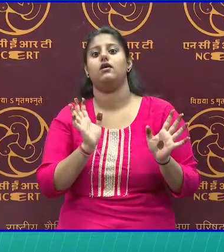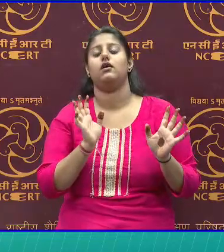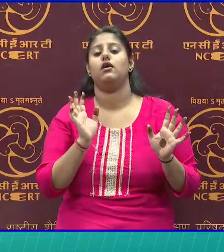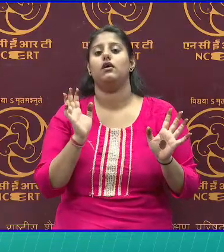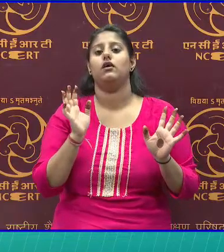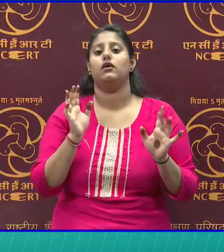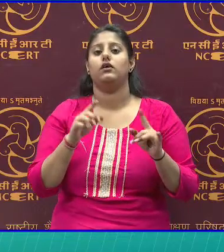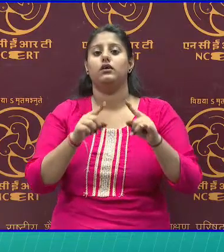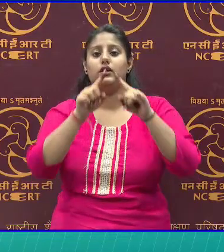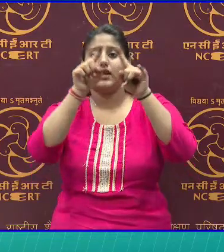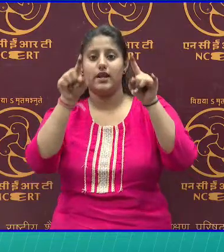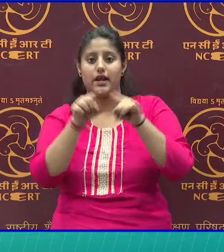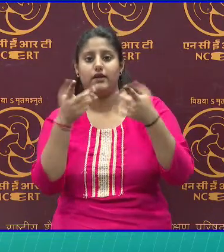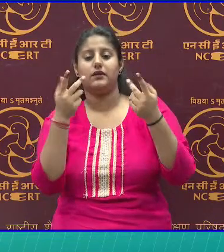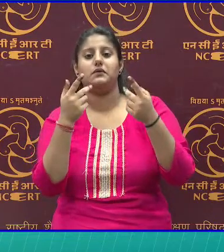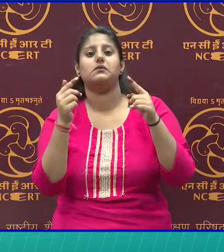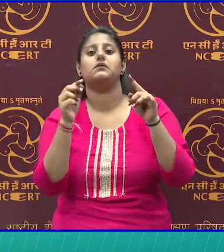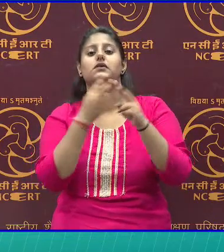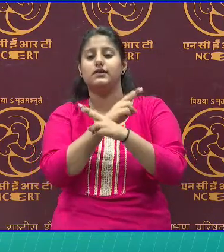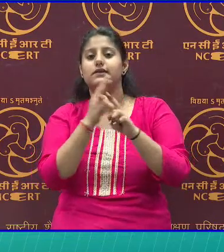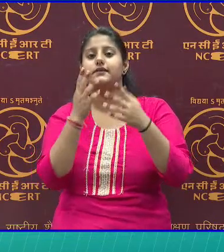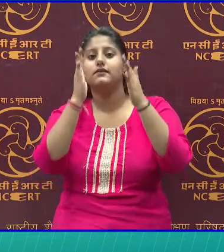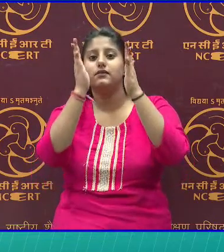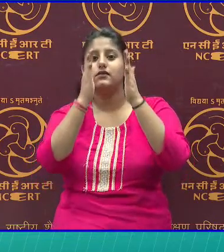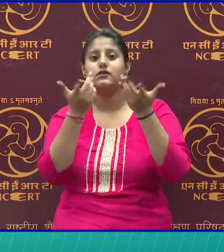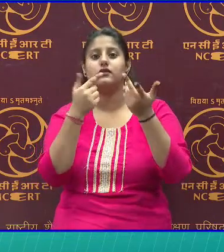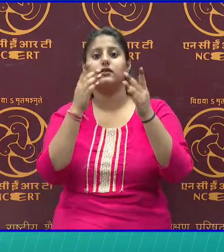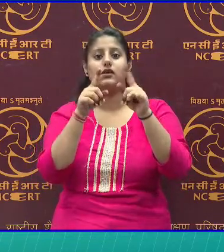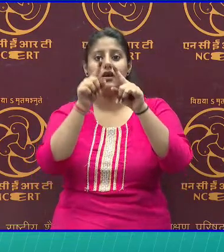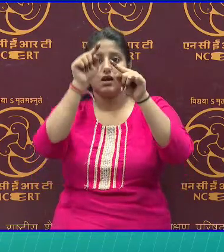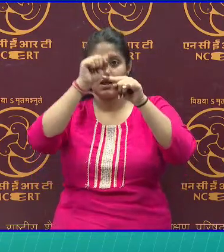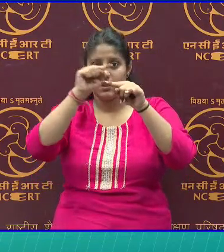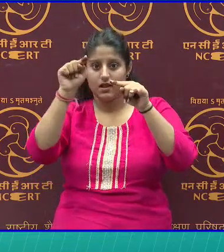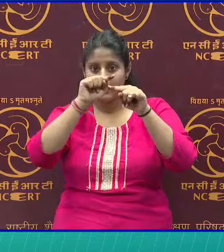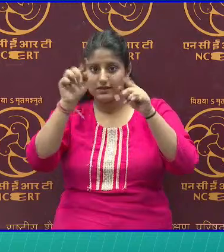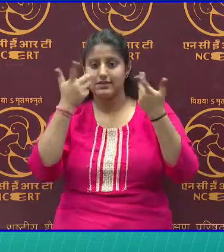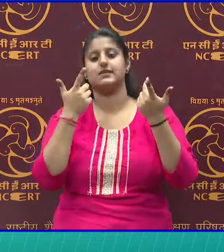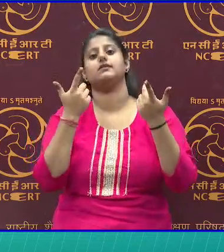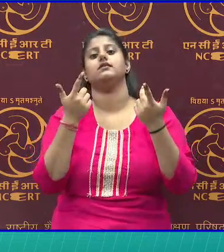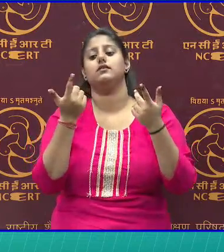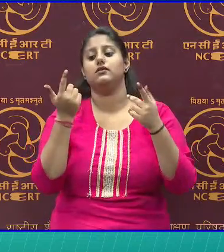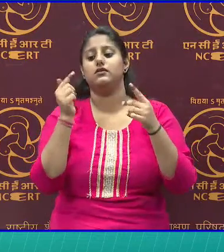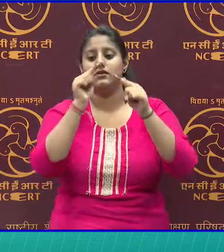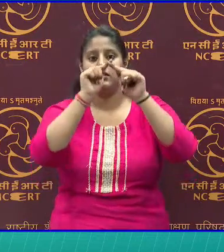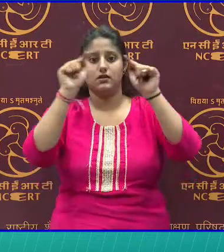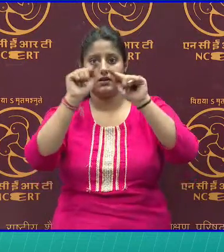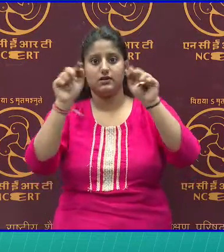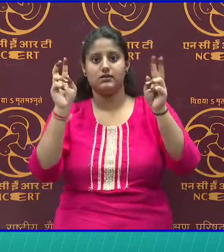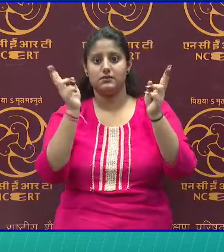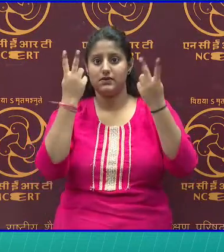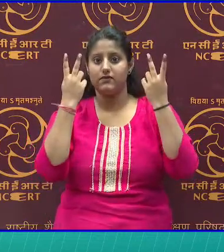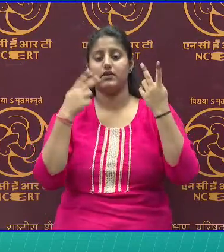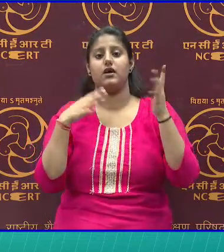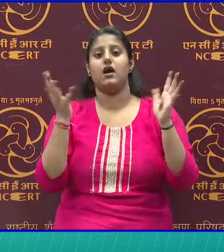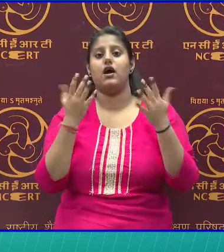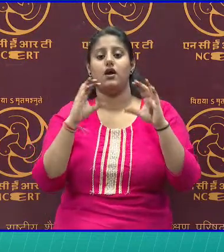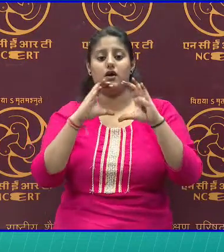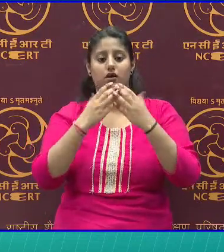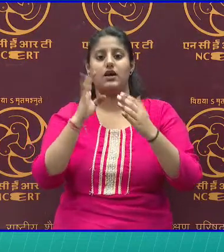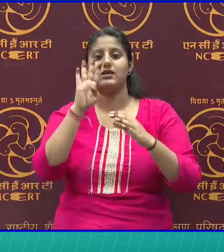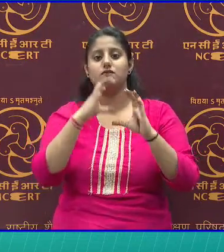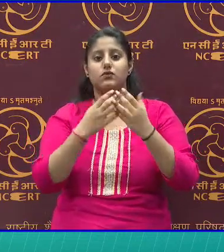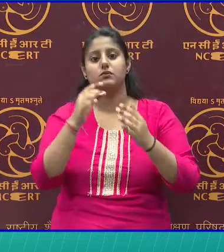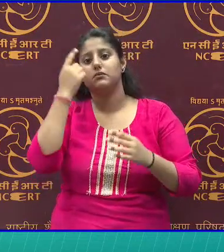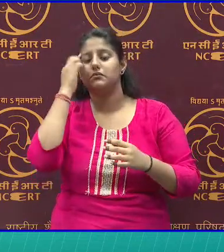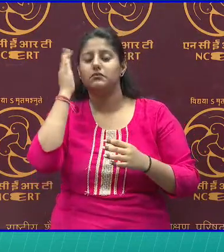reticulate and parallel venation, we say the lines are different. At least till that they understand at the grade 4 and in